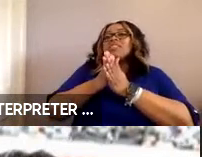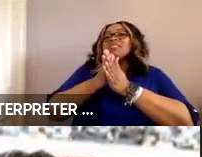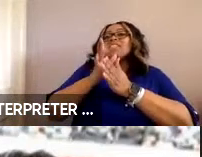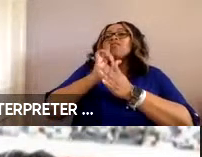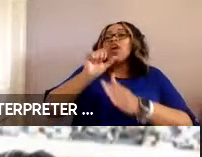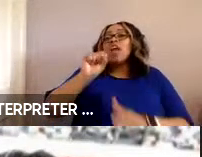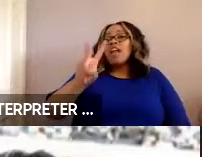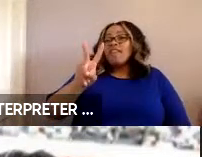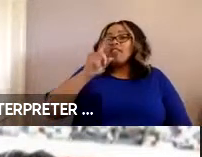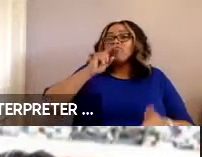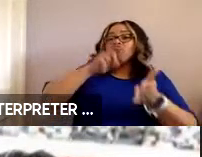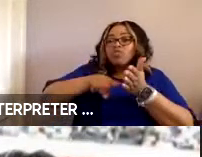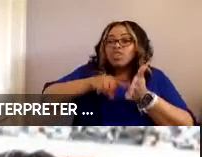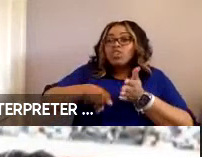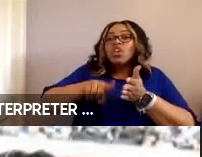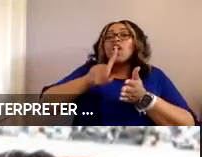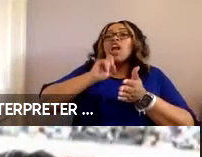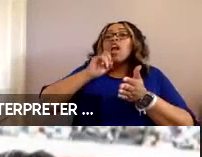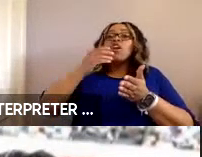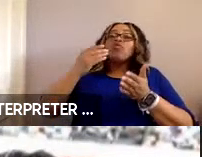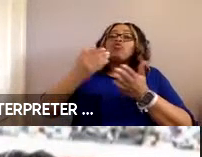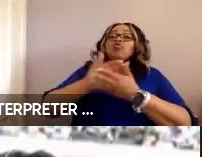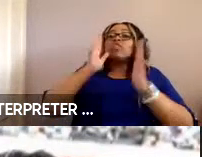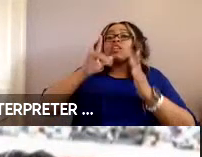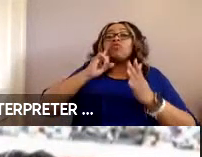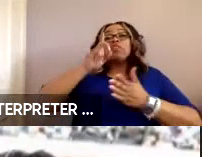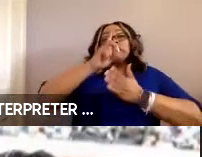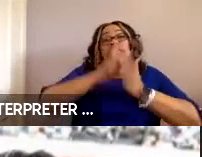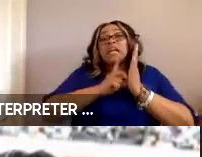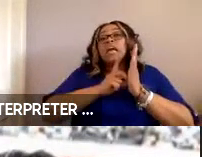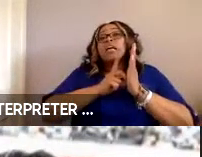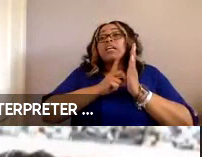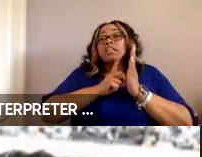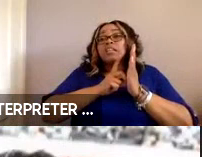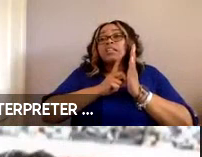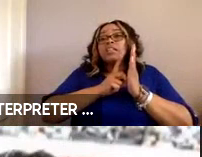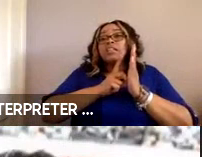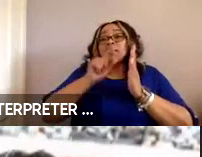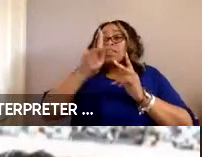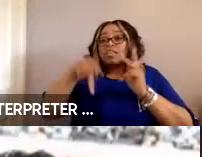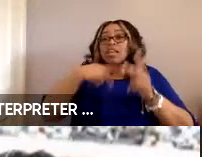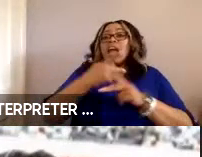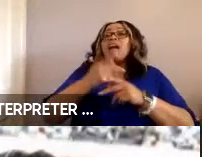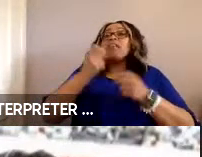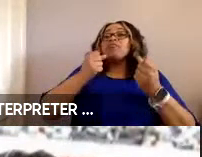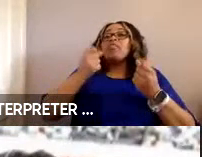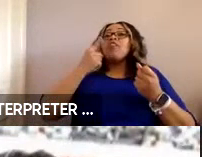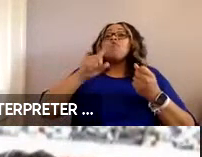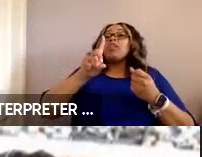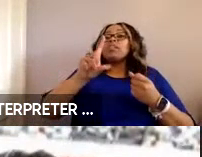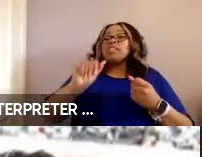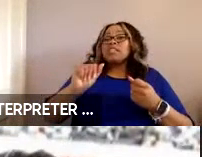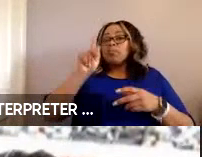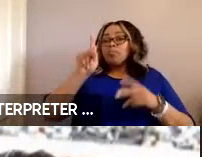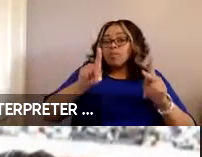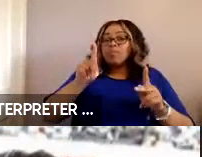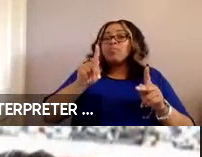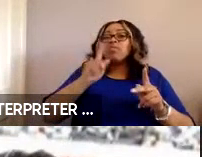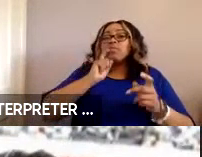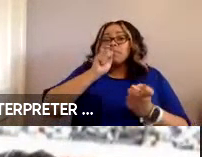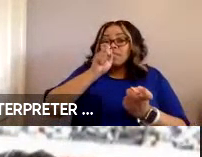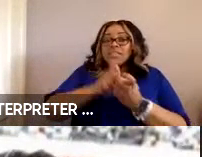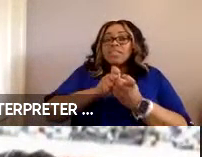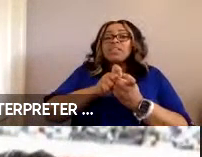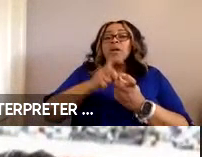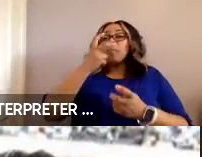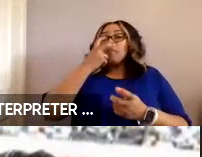autonomous vehicle research and renew attention to designing these types of vehicles for disabled people, specifically